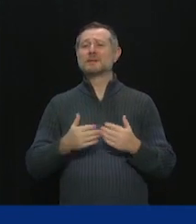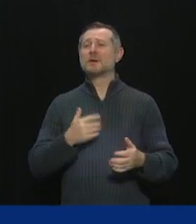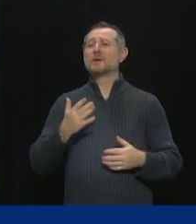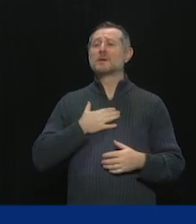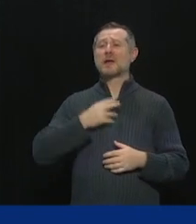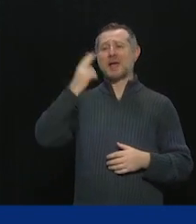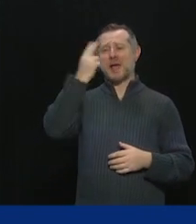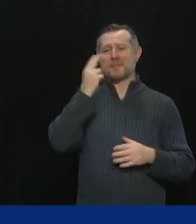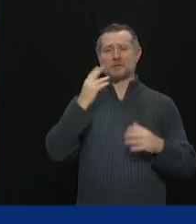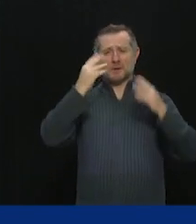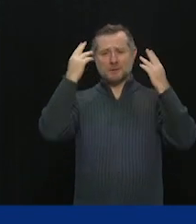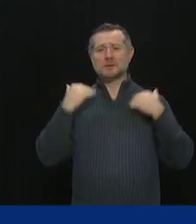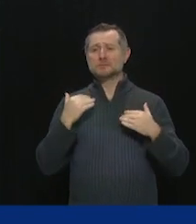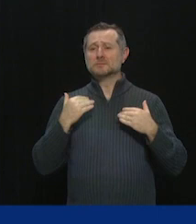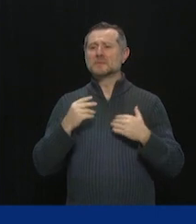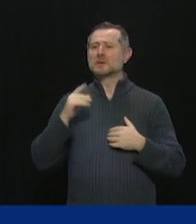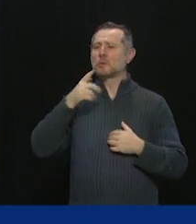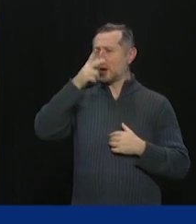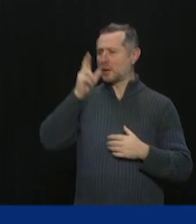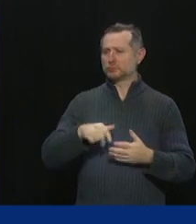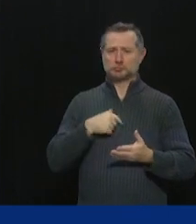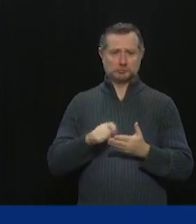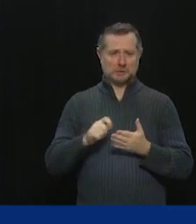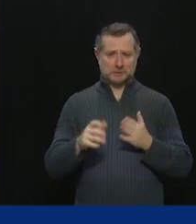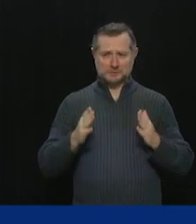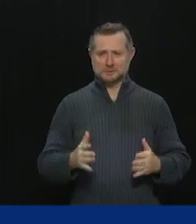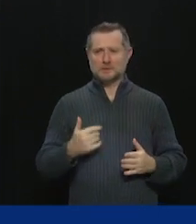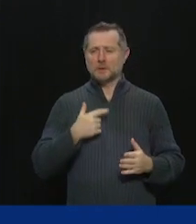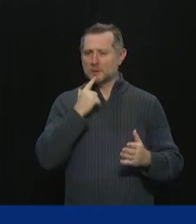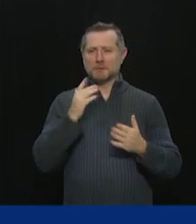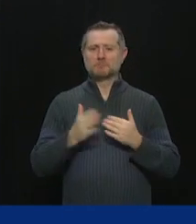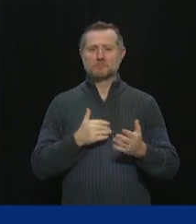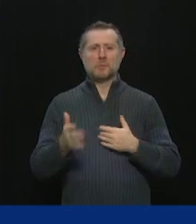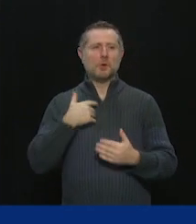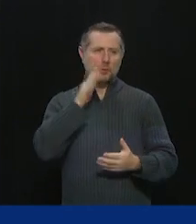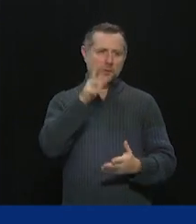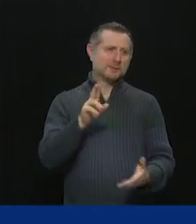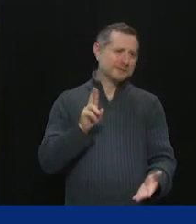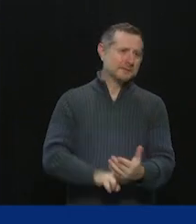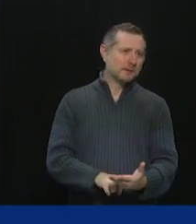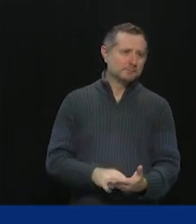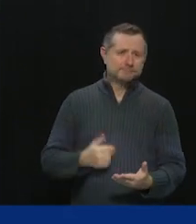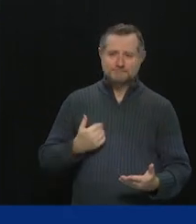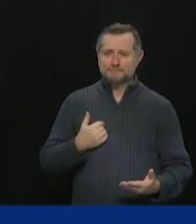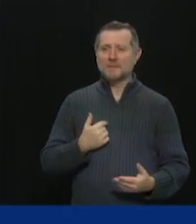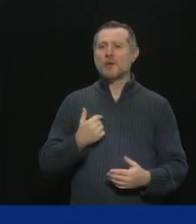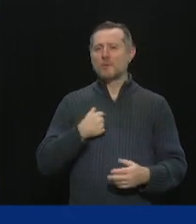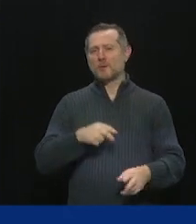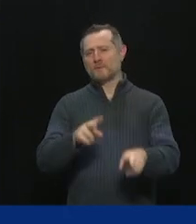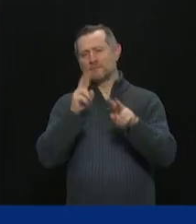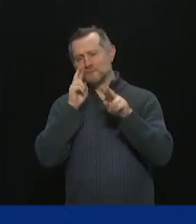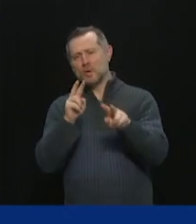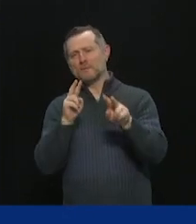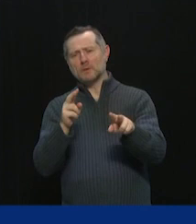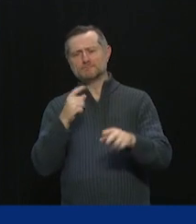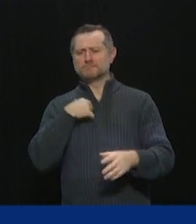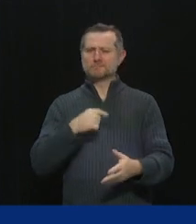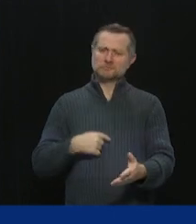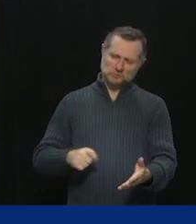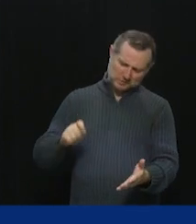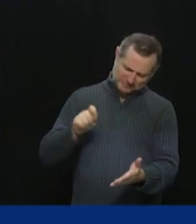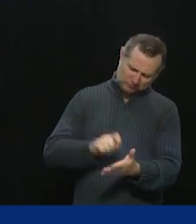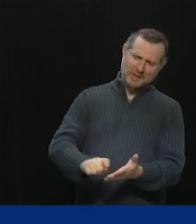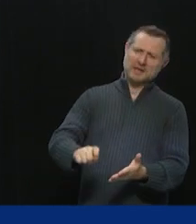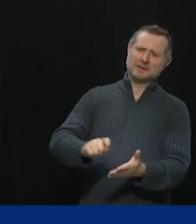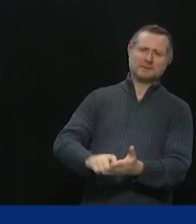handwriting, so you can all be a judge yourself, but it works. I get it done. And I'm looking forward to putting a pen in my hand